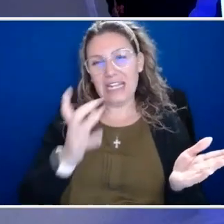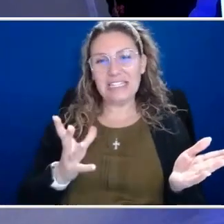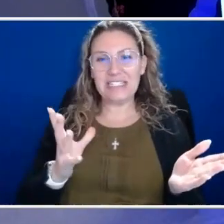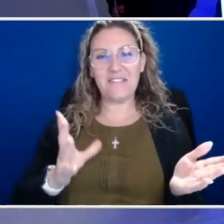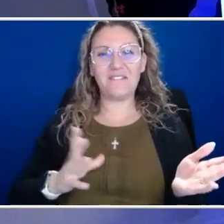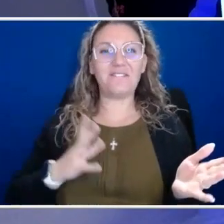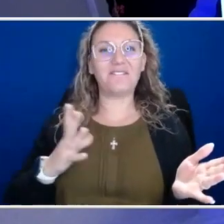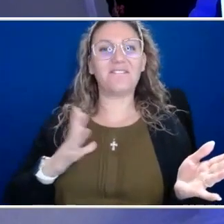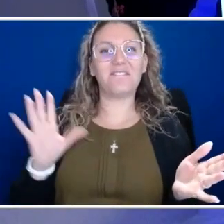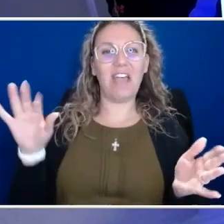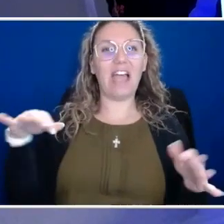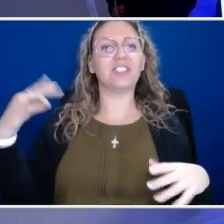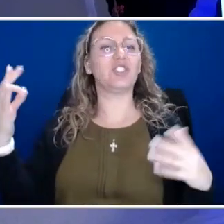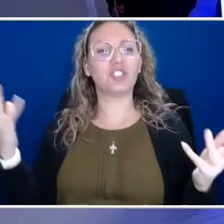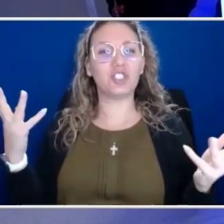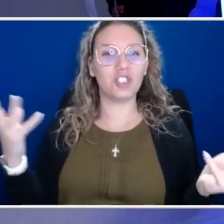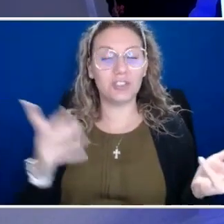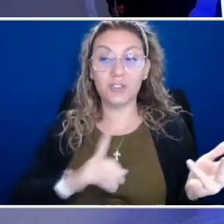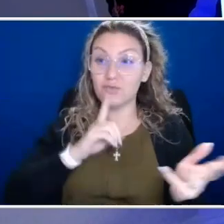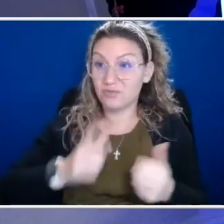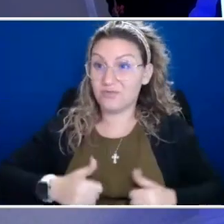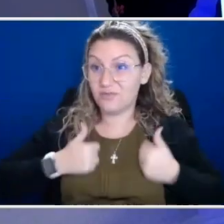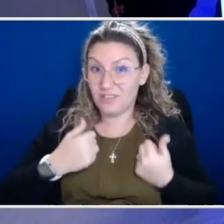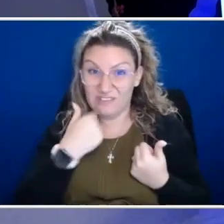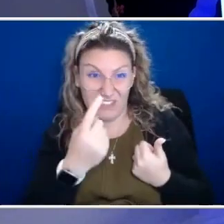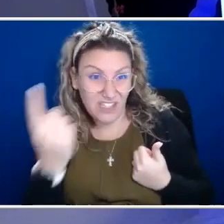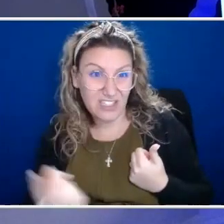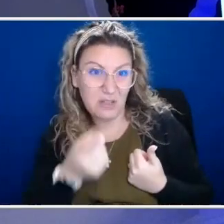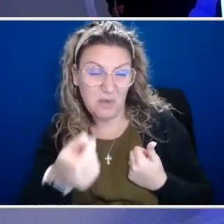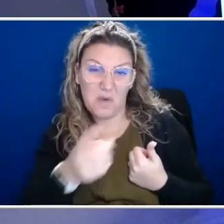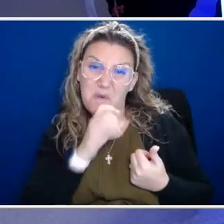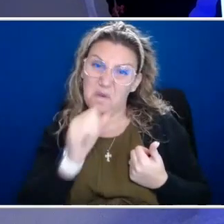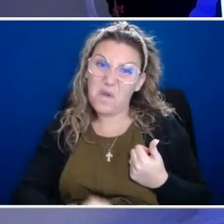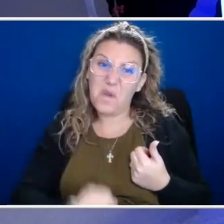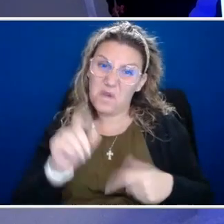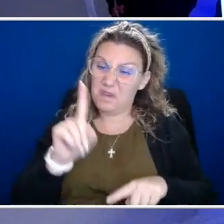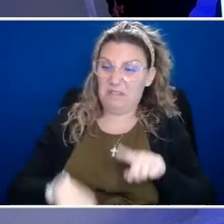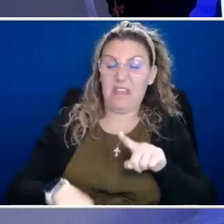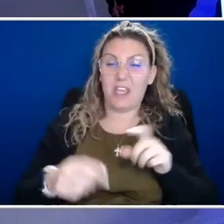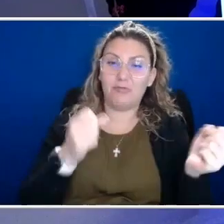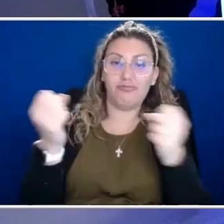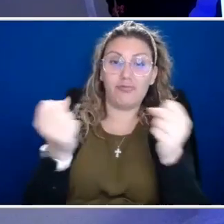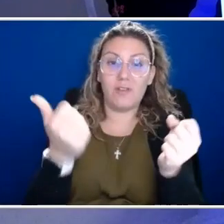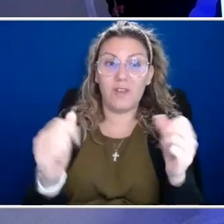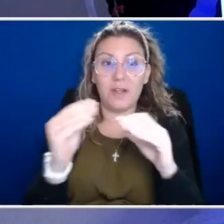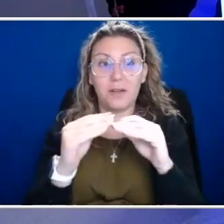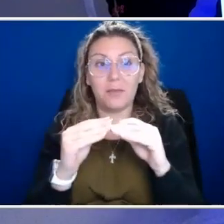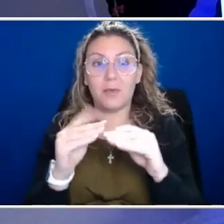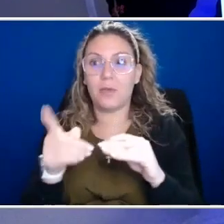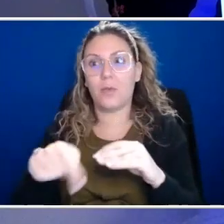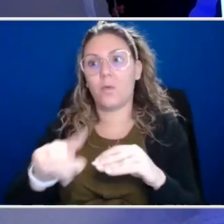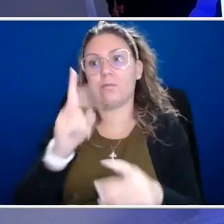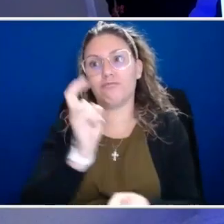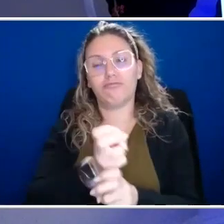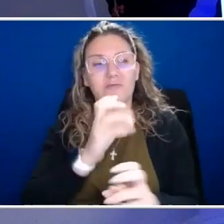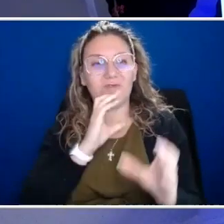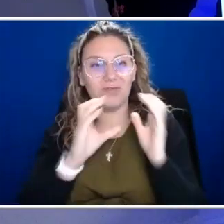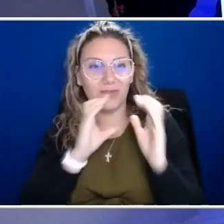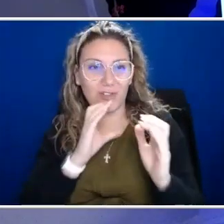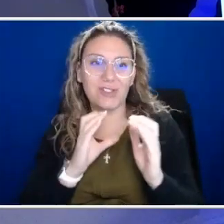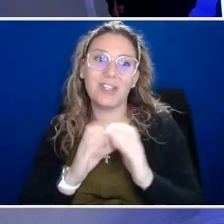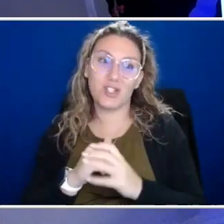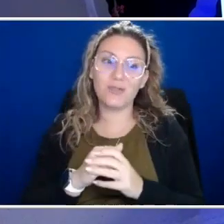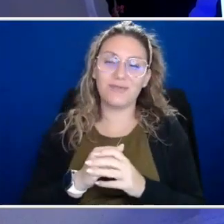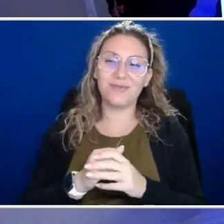it's reality. Yeah. It's tough. It's like telling somebody, who's older, they can't drive anymore. I mean, these are Those are hard conversations. These are hard conversations, and that's why we love